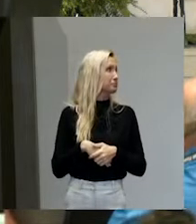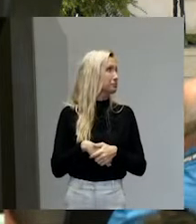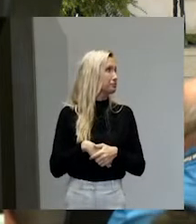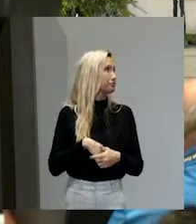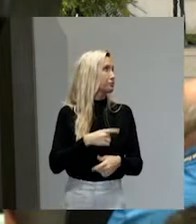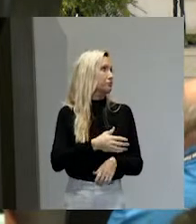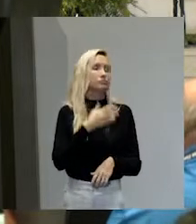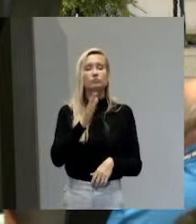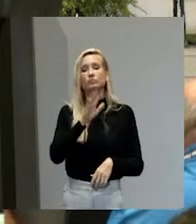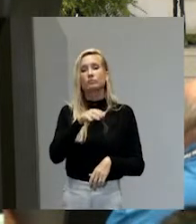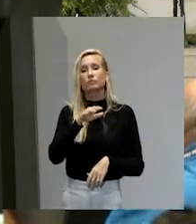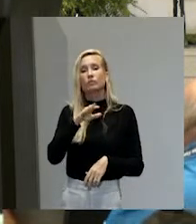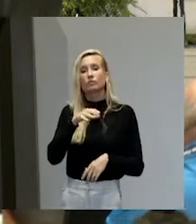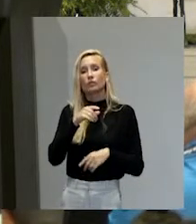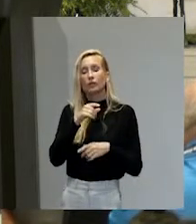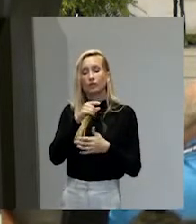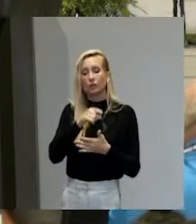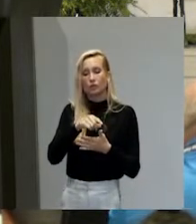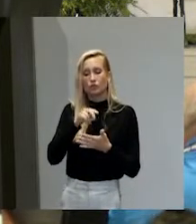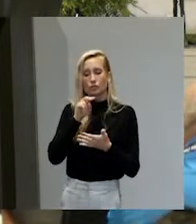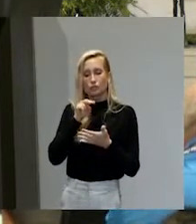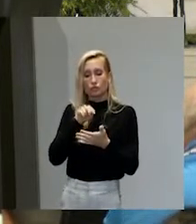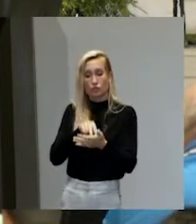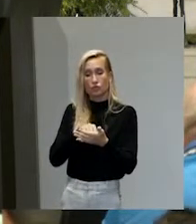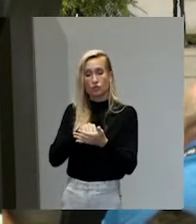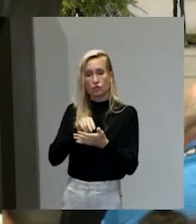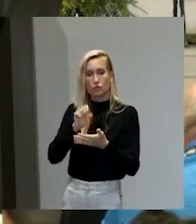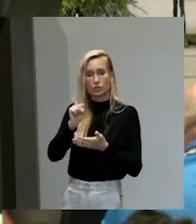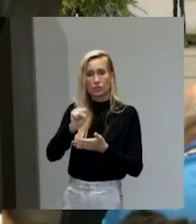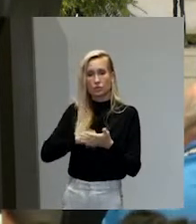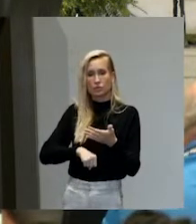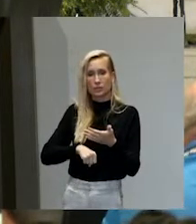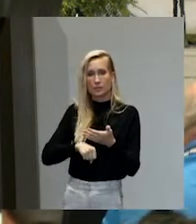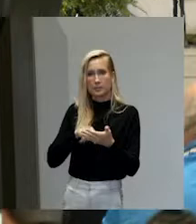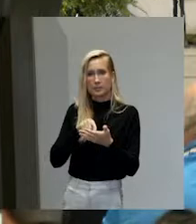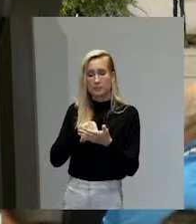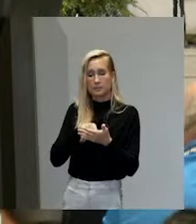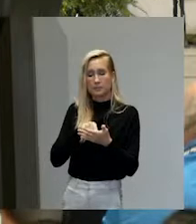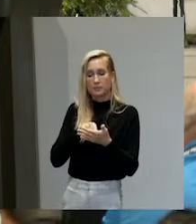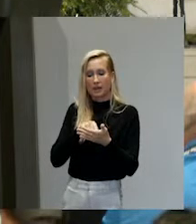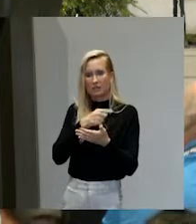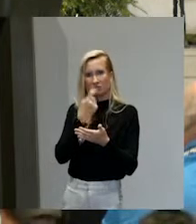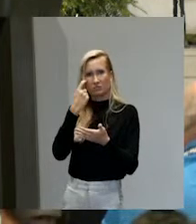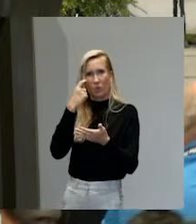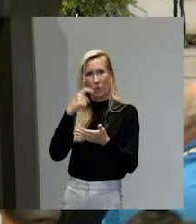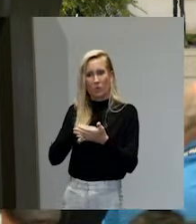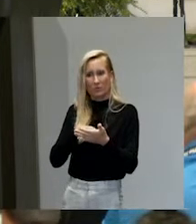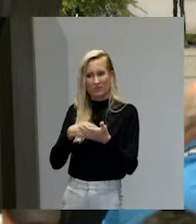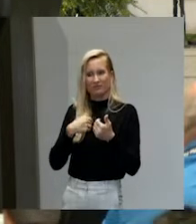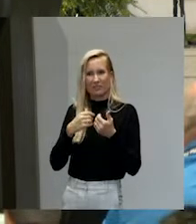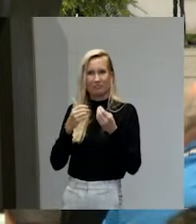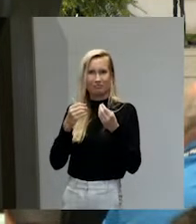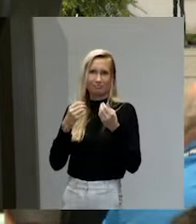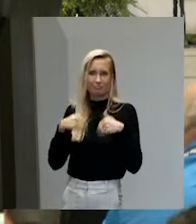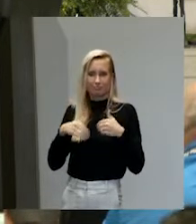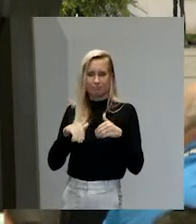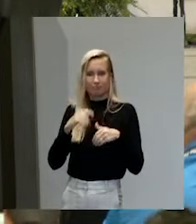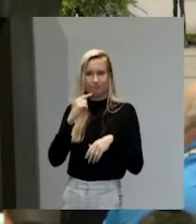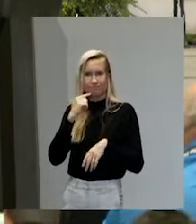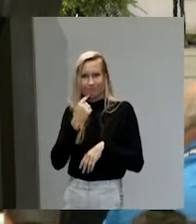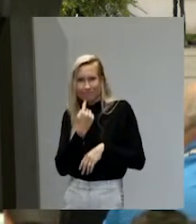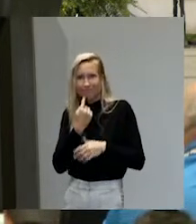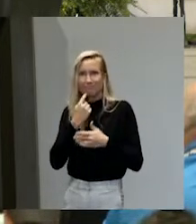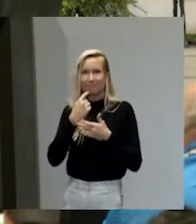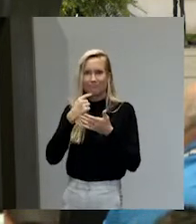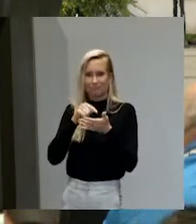show, did you look at it and say, wow, there's some depth to this? Sure. I mean, I saw the